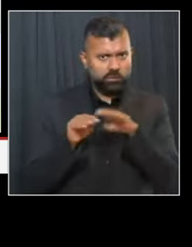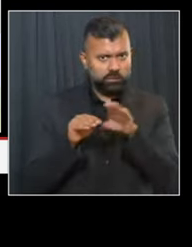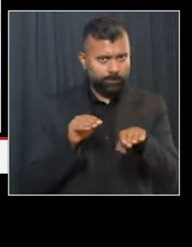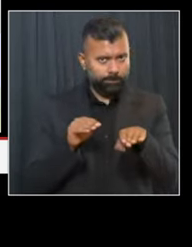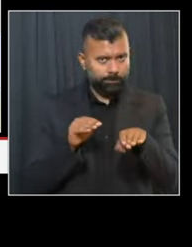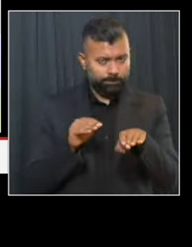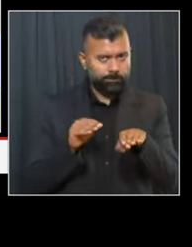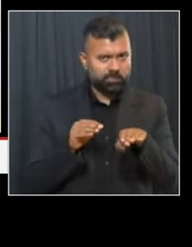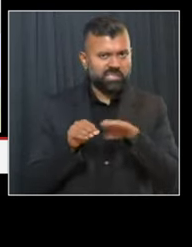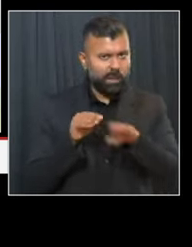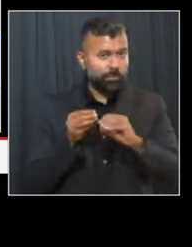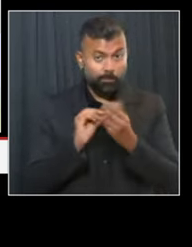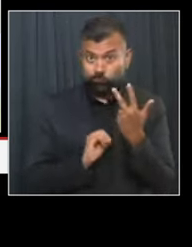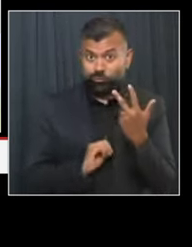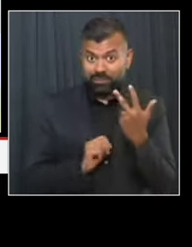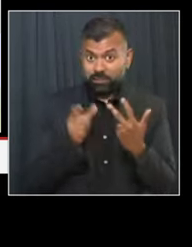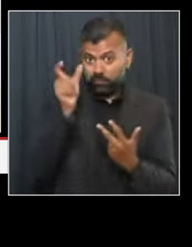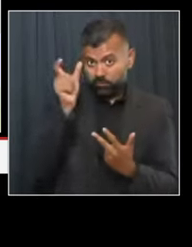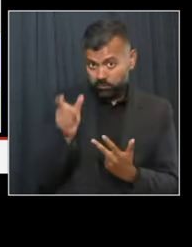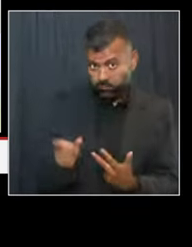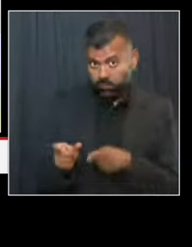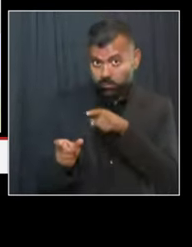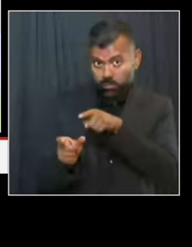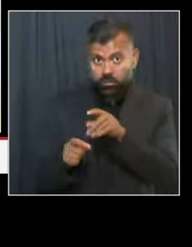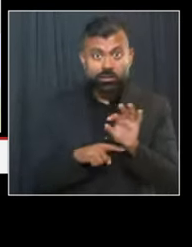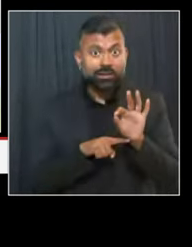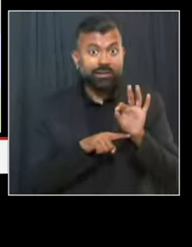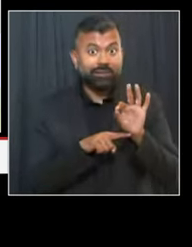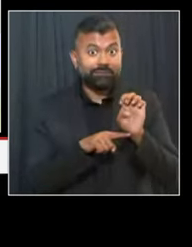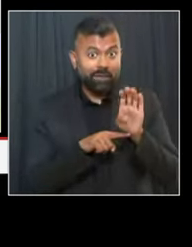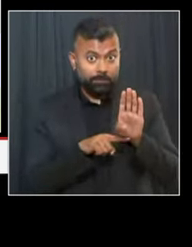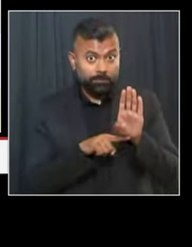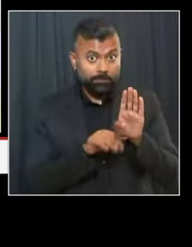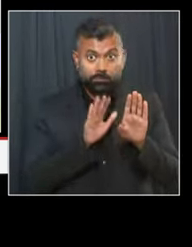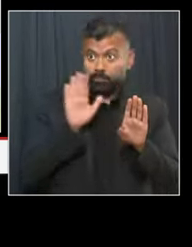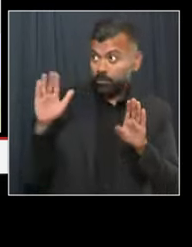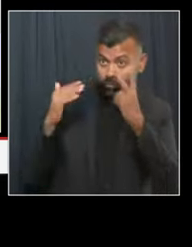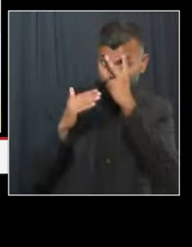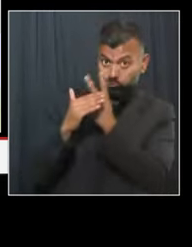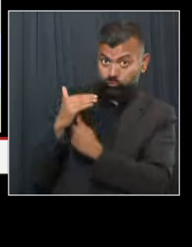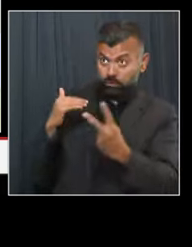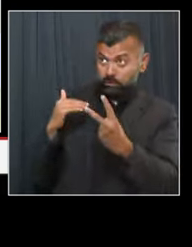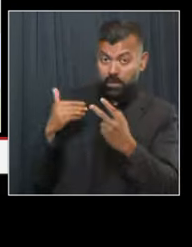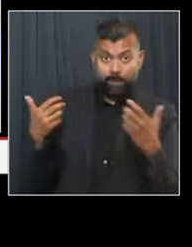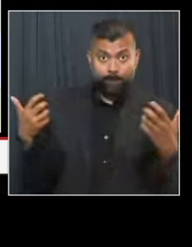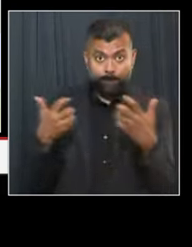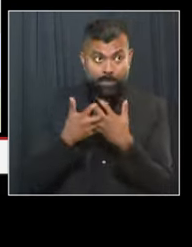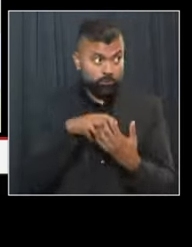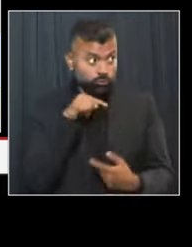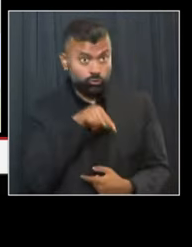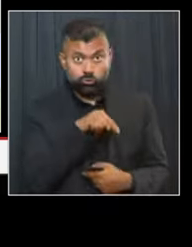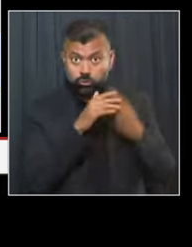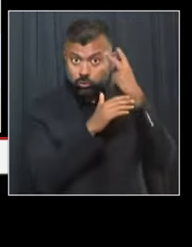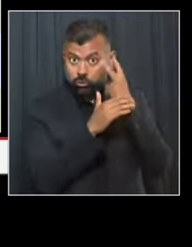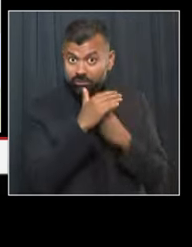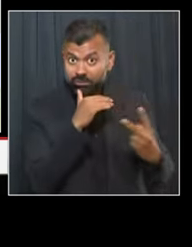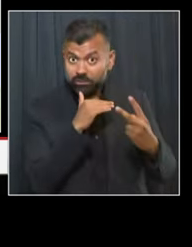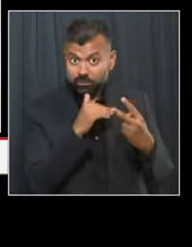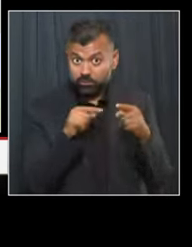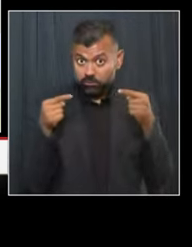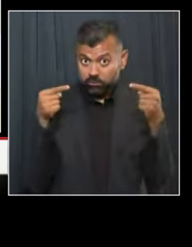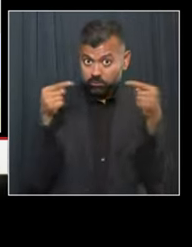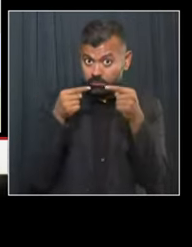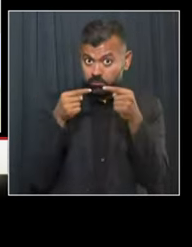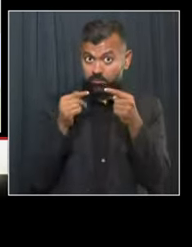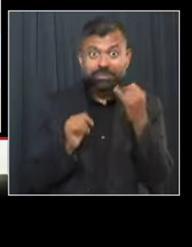revenue estimate supported the numbers under the 6% solution, because if we weren't collecting enough revenue, there was no way that we could